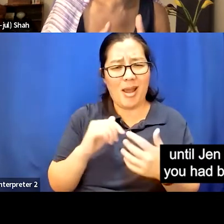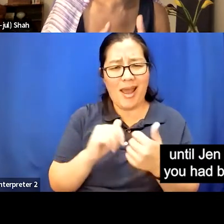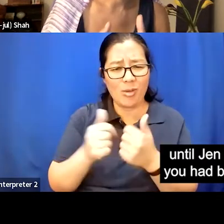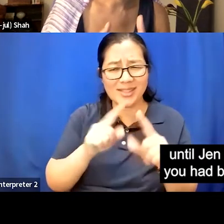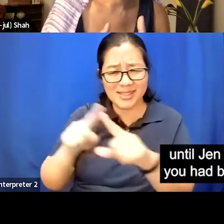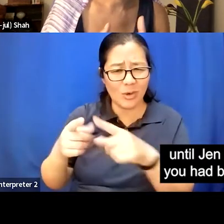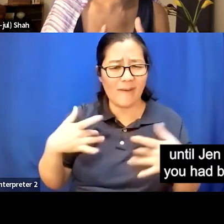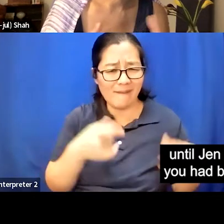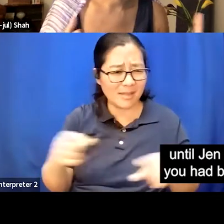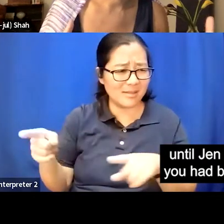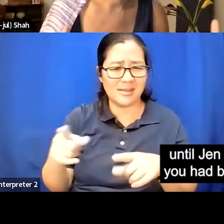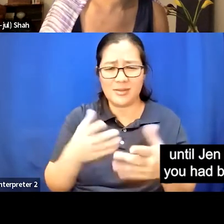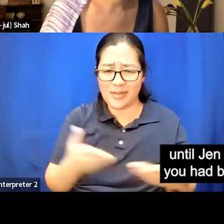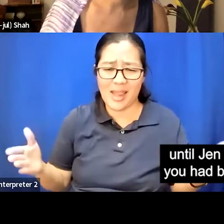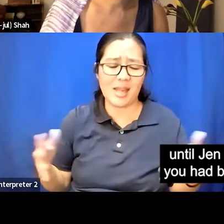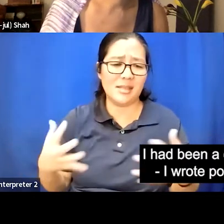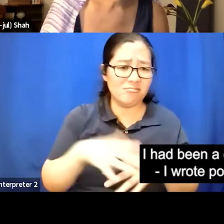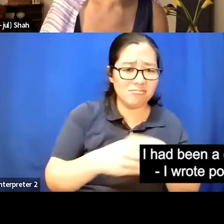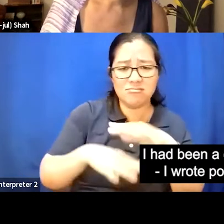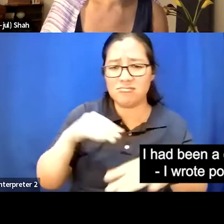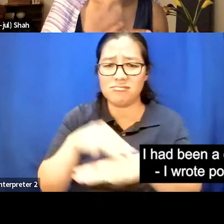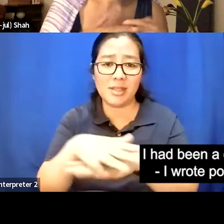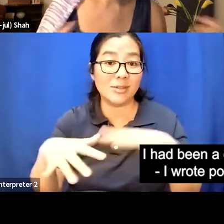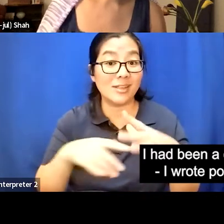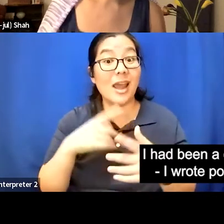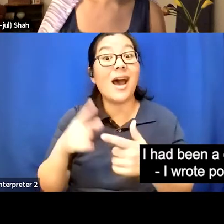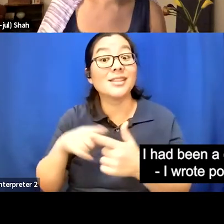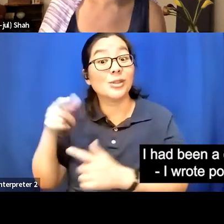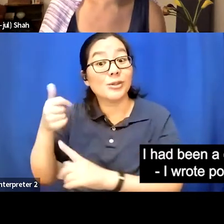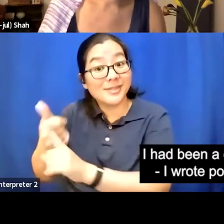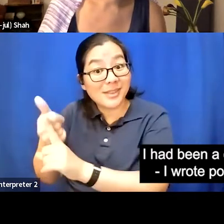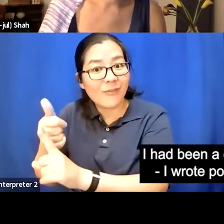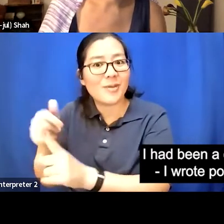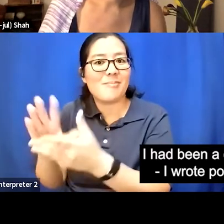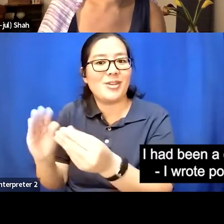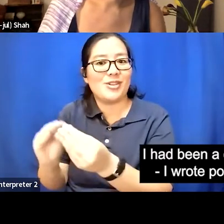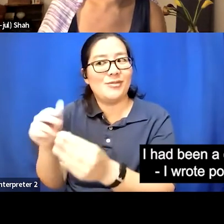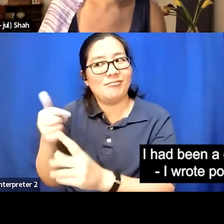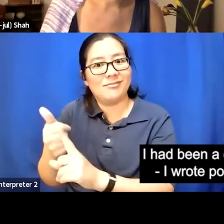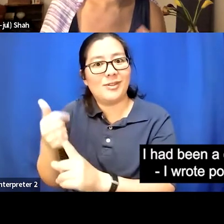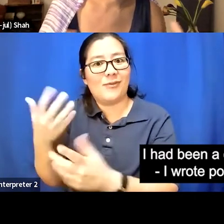you mentioned that you had been a musician. I had been a dancer. And I'd also,